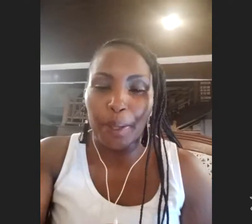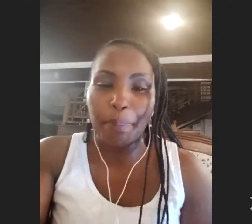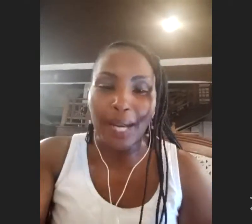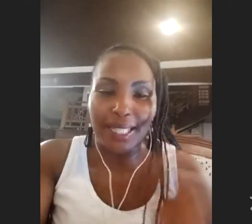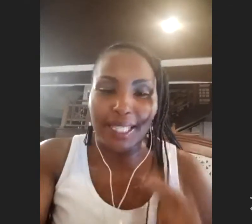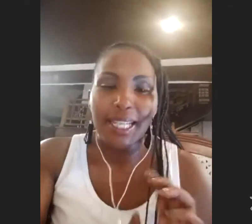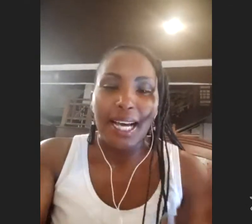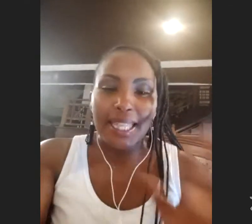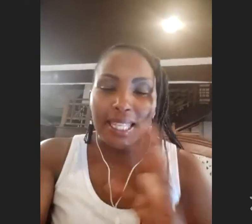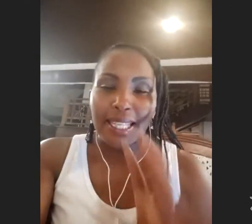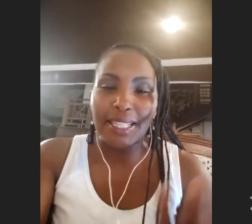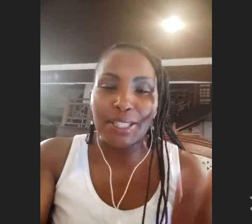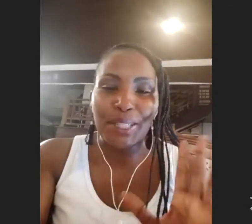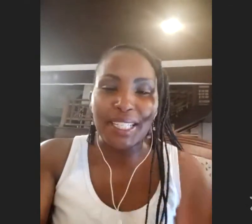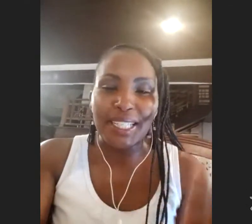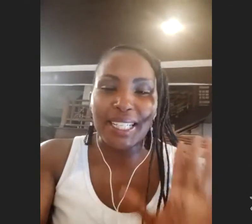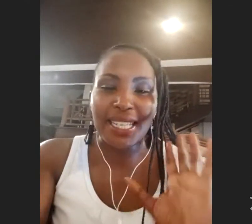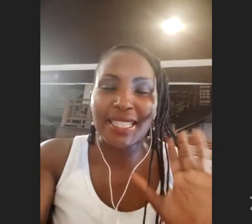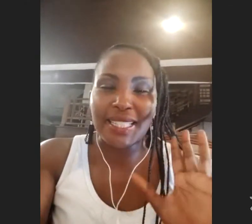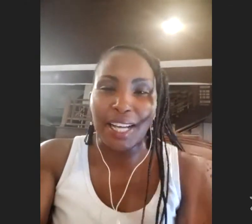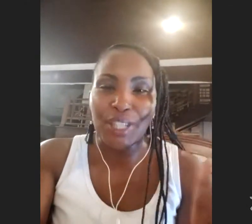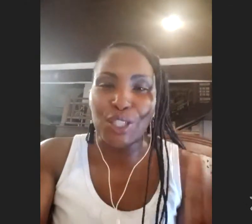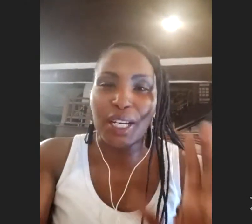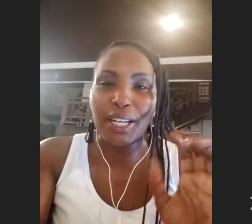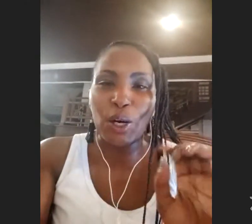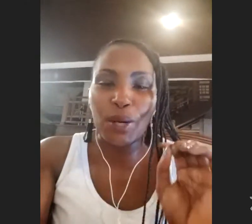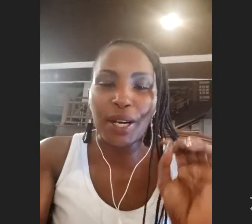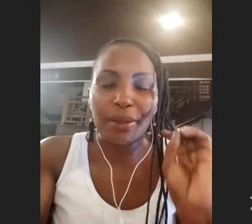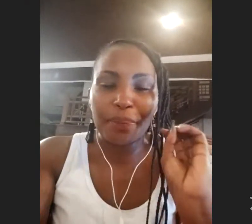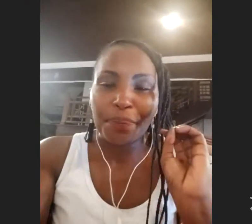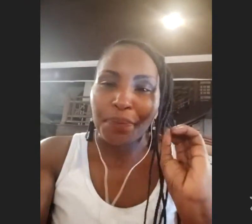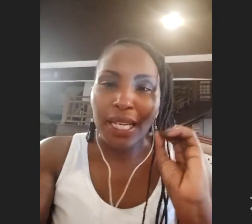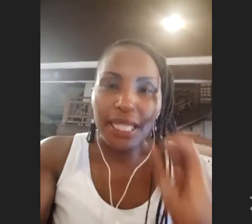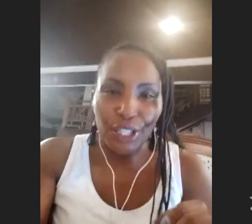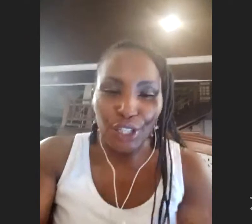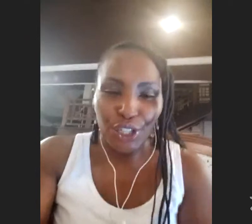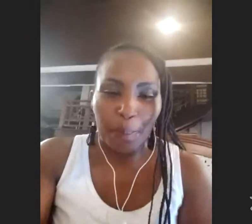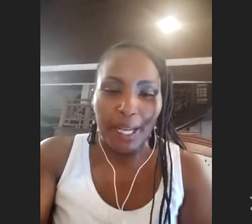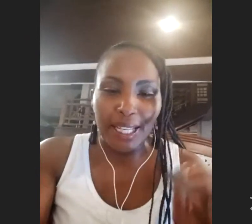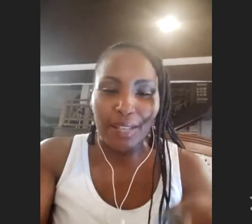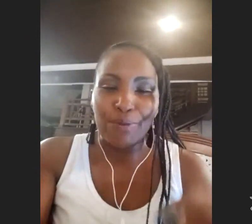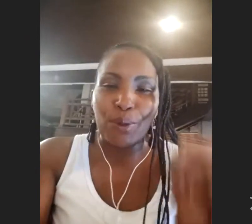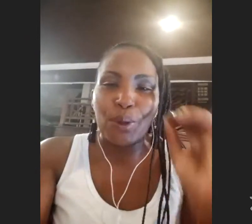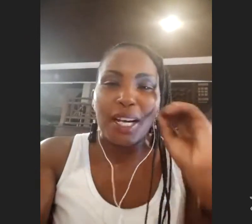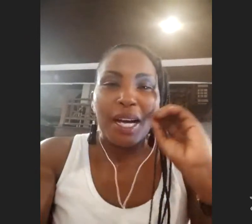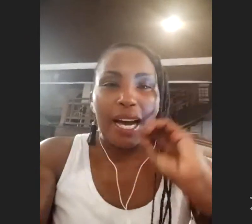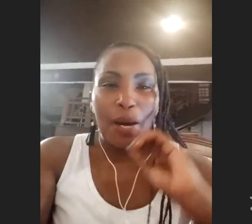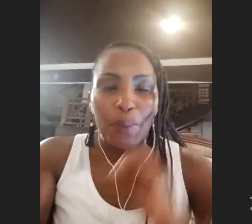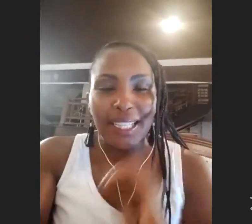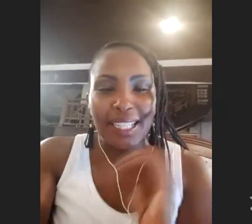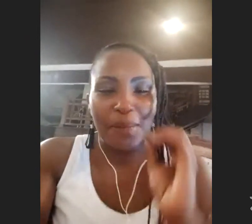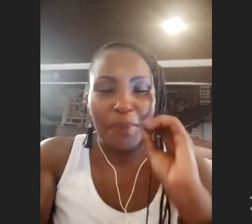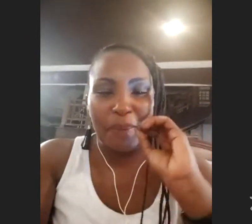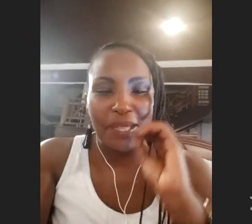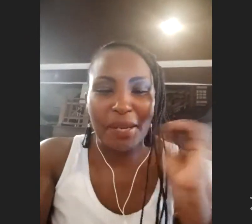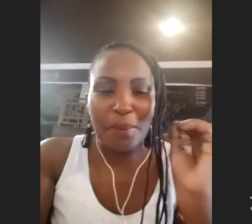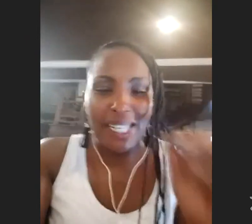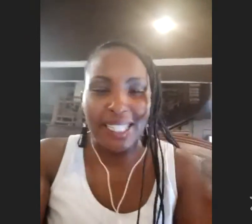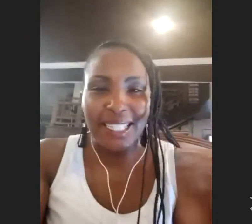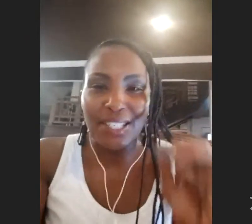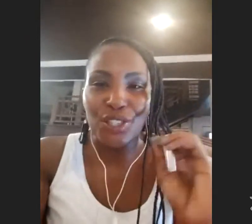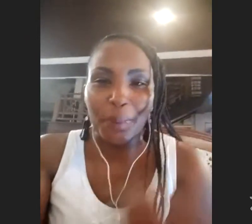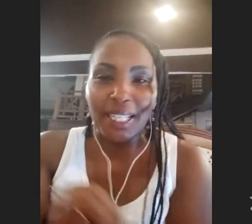the women. But I think the lesson here is actually on leadership, and therefore, welcome,